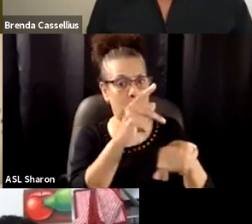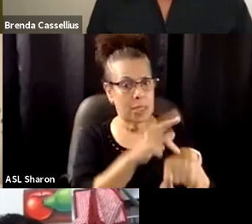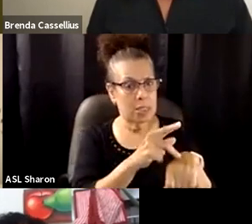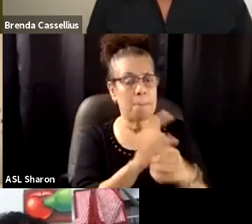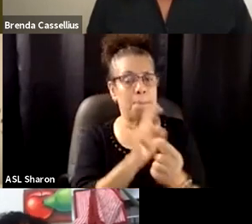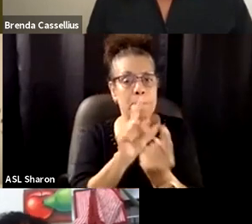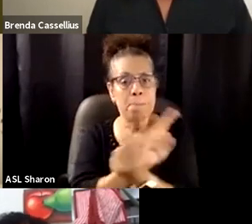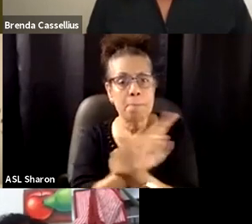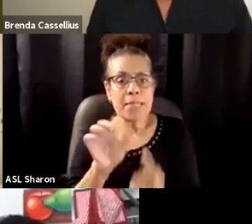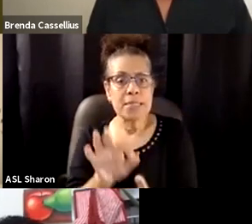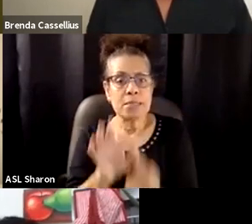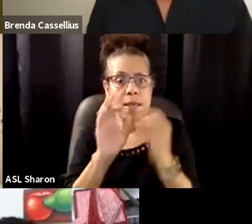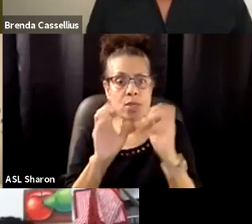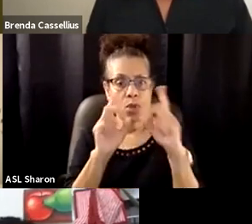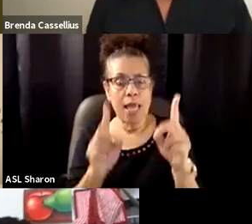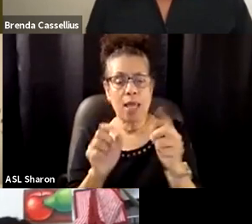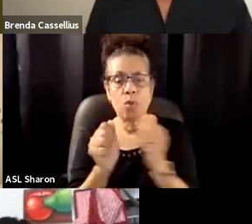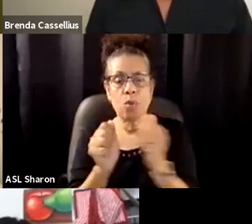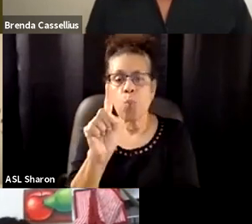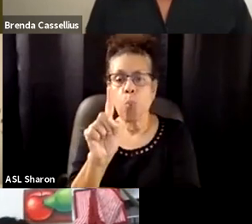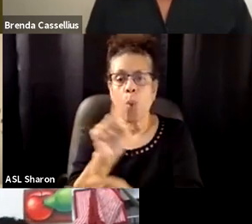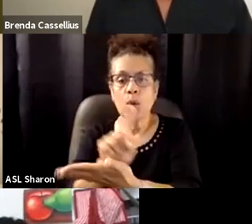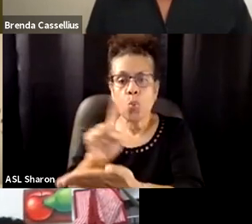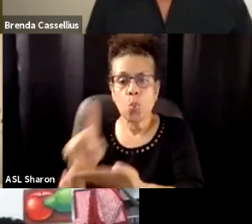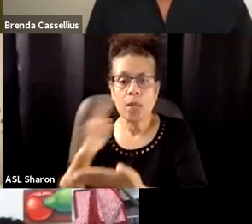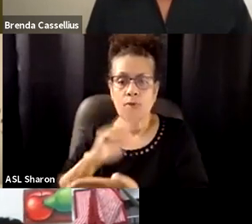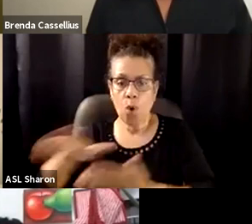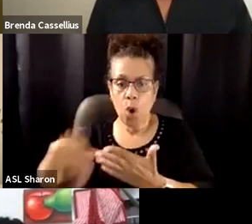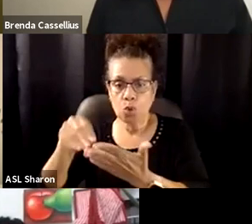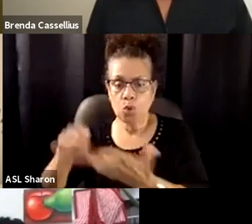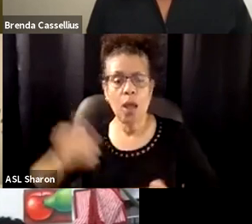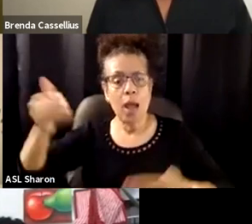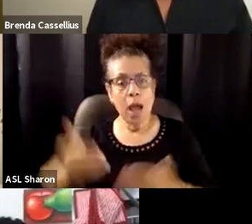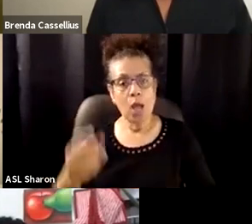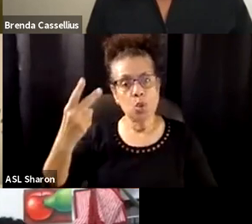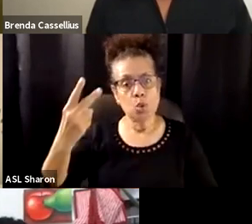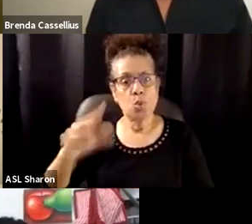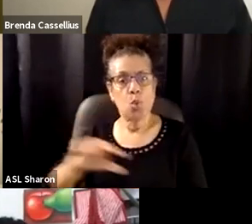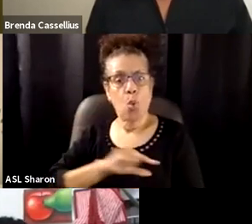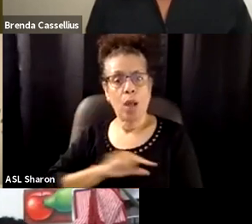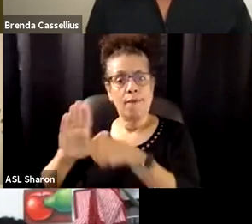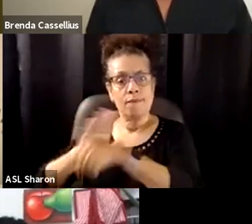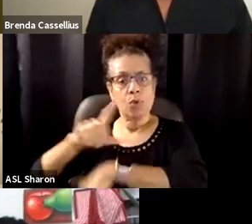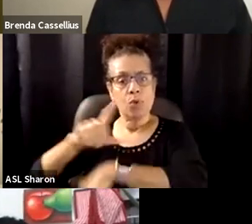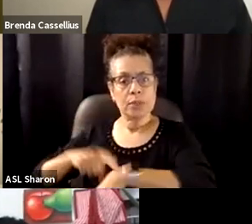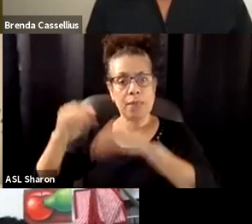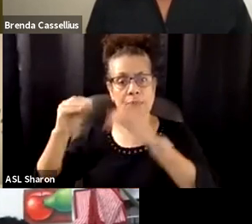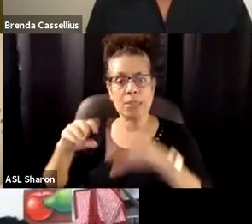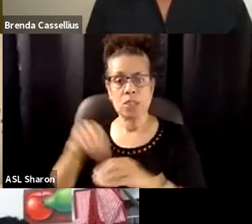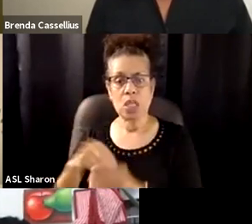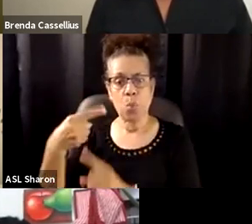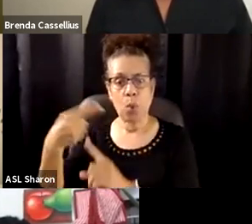education compliance within one week for all students and hire two highly qualified full-time teachers within one